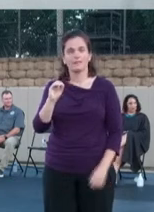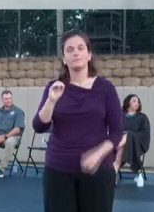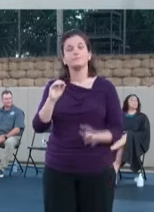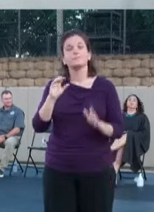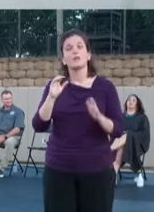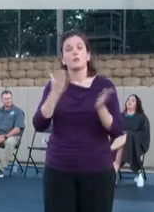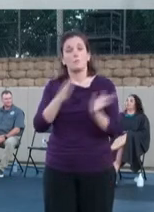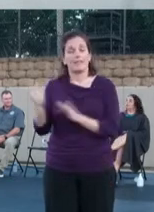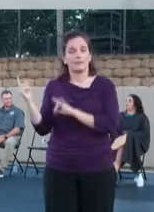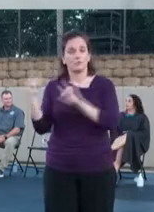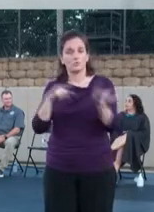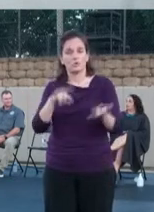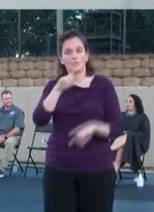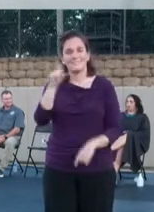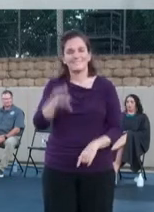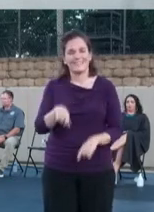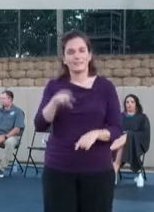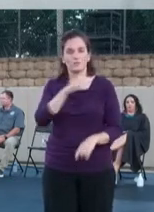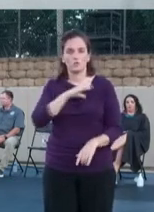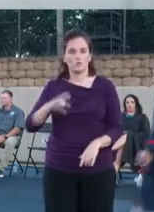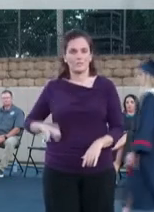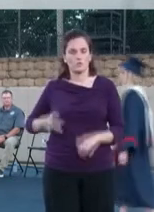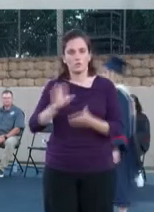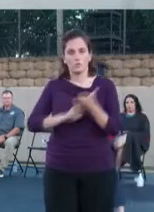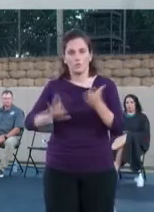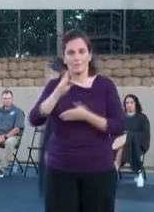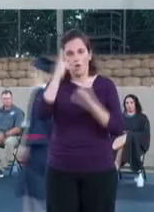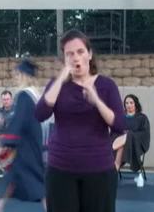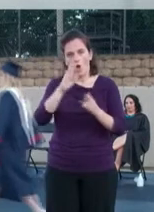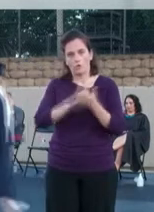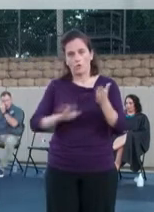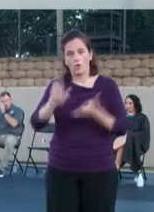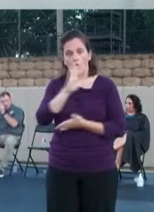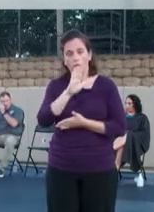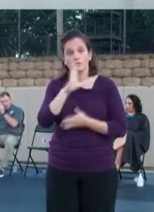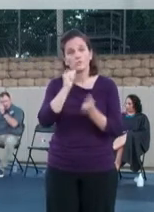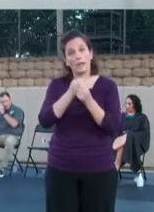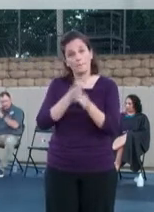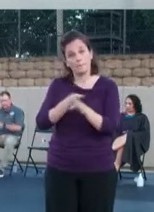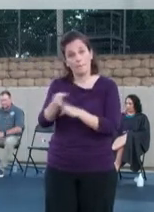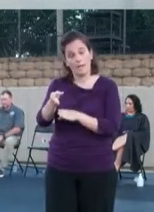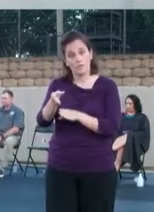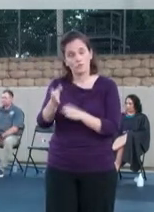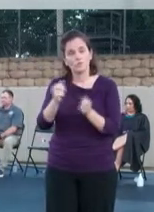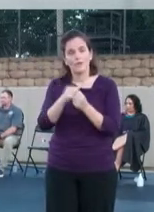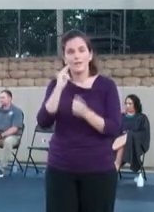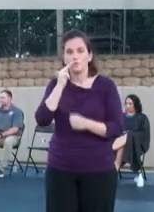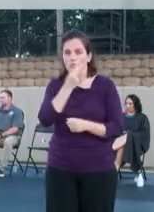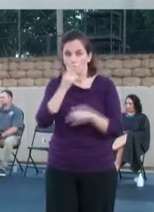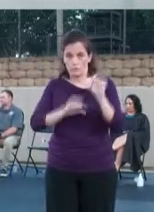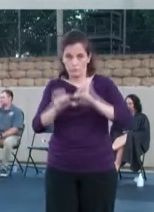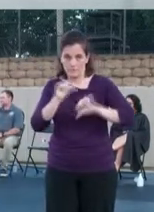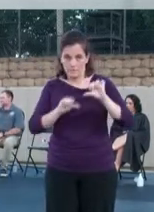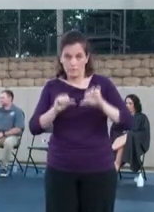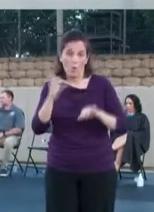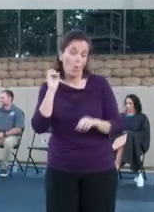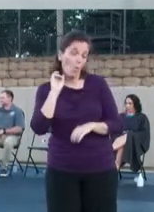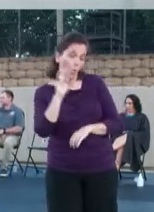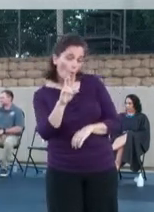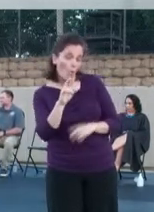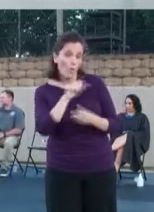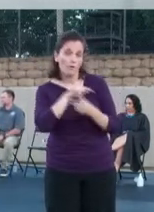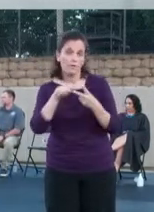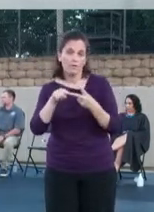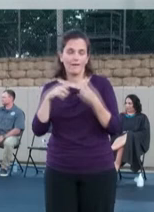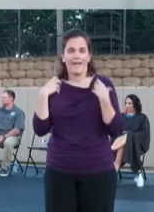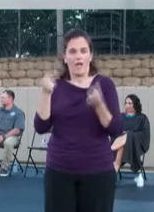attend Texas Christian University in the Honors College and major in nutritional sciences or